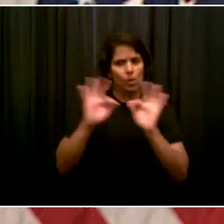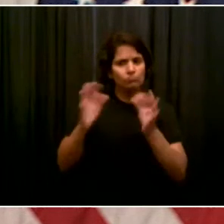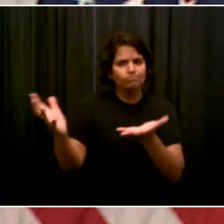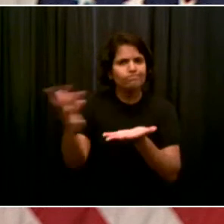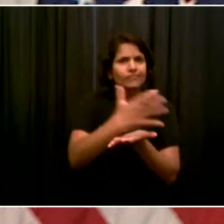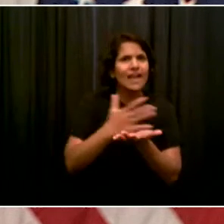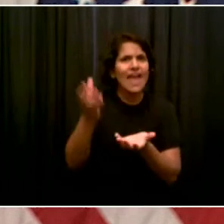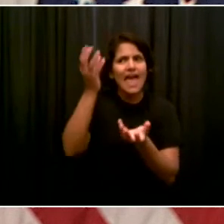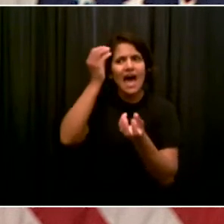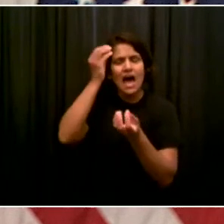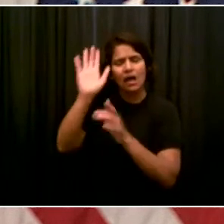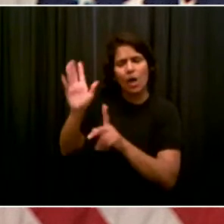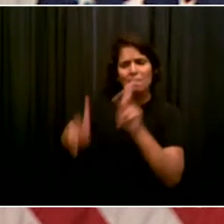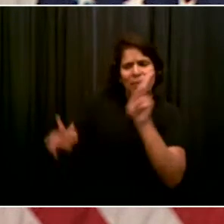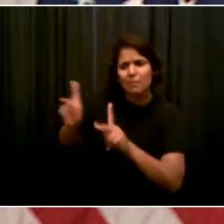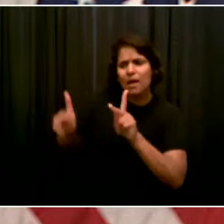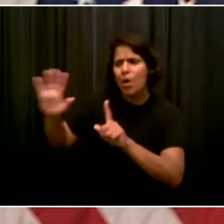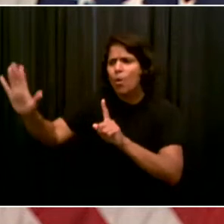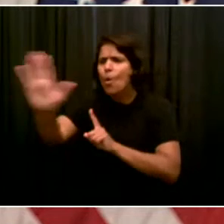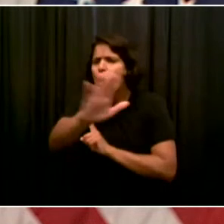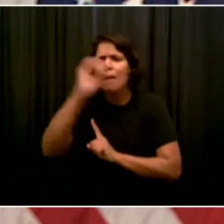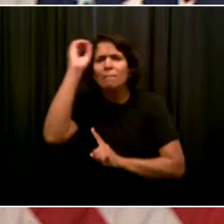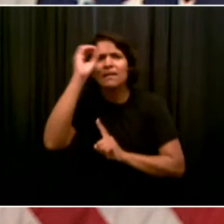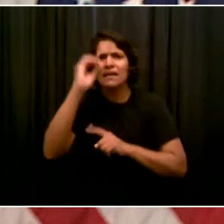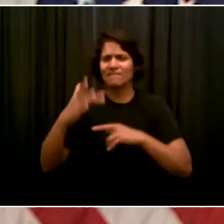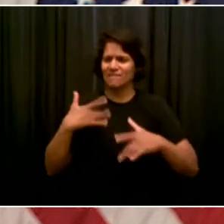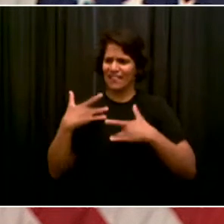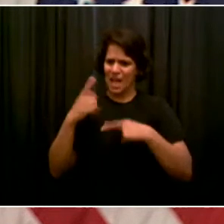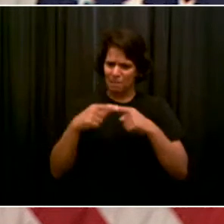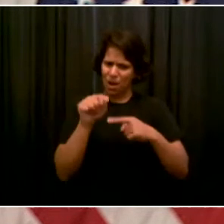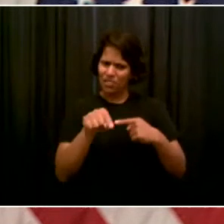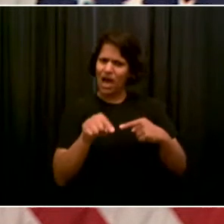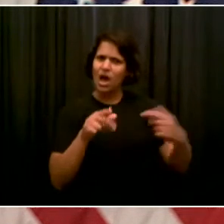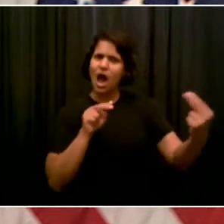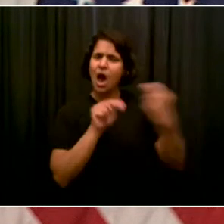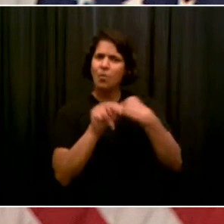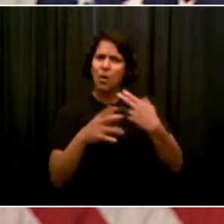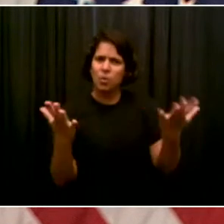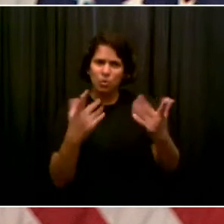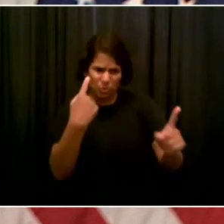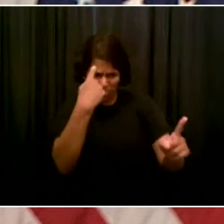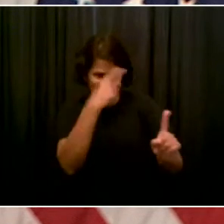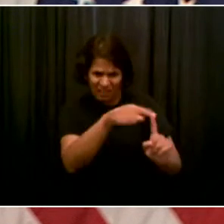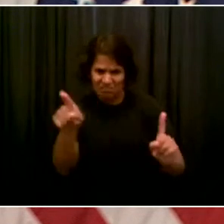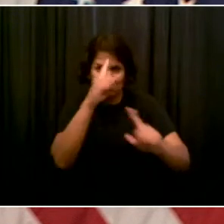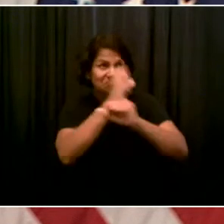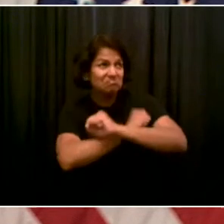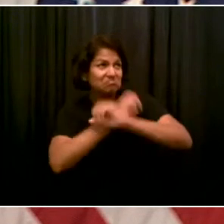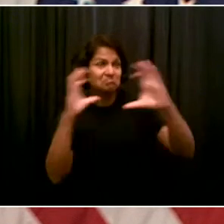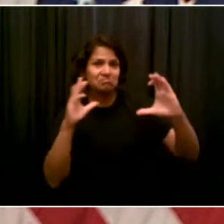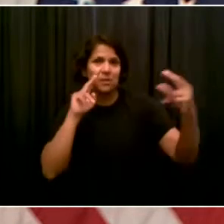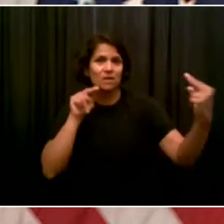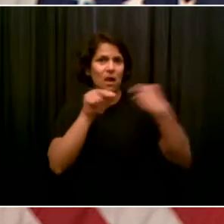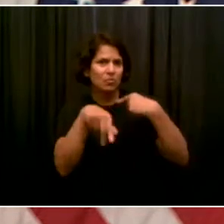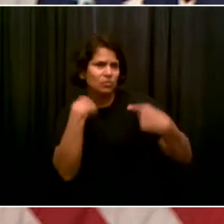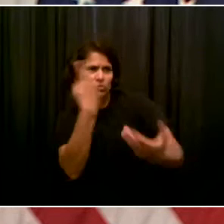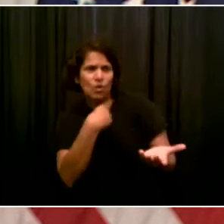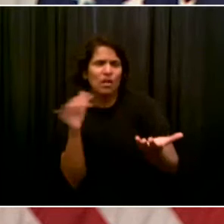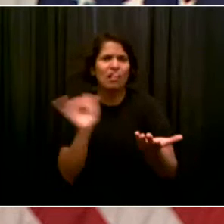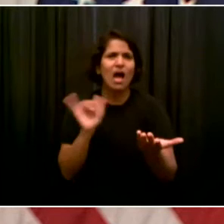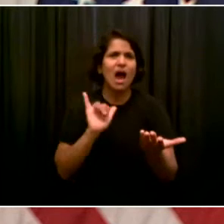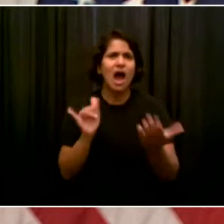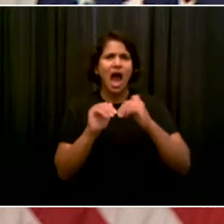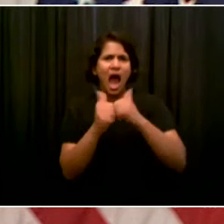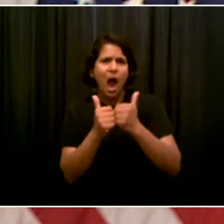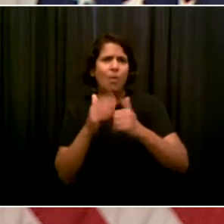to bridge to that future. A lot of people to thank, and I'll get to that in a moment. But first, I want to double down on something that the